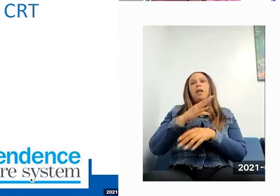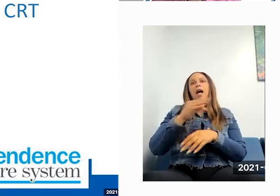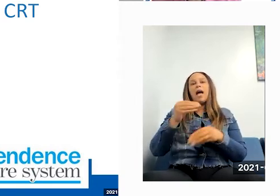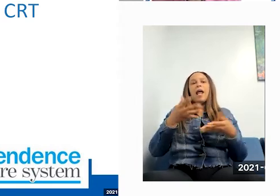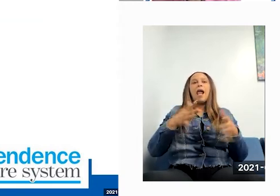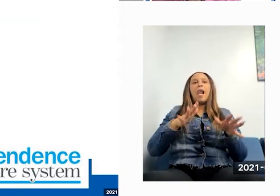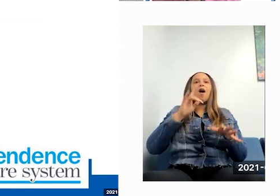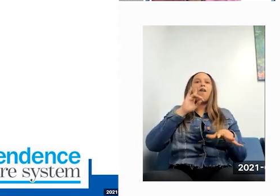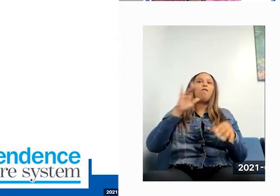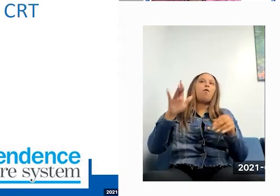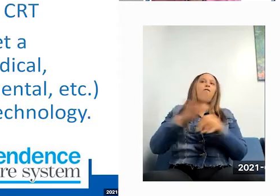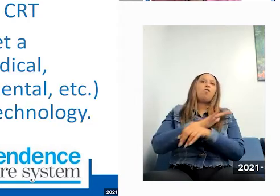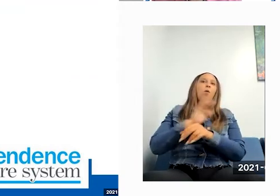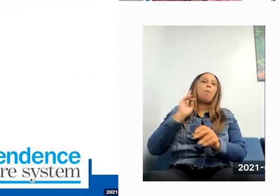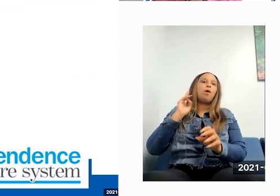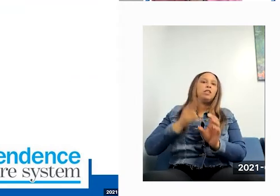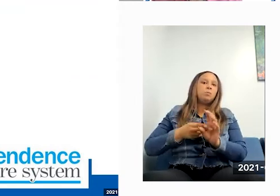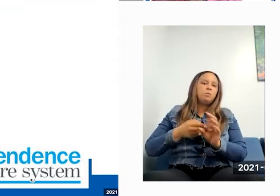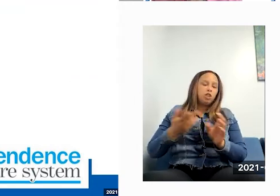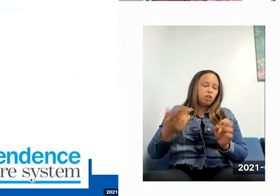participation.